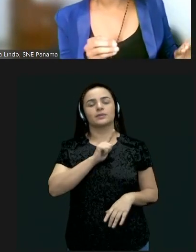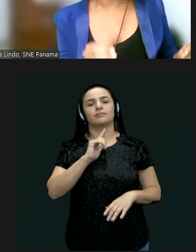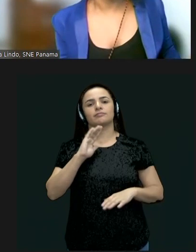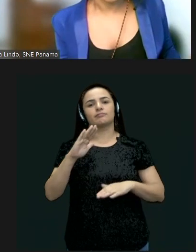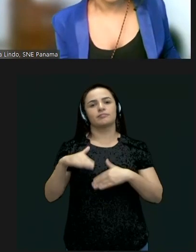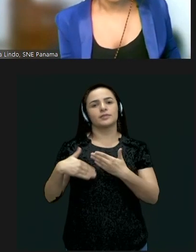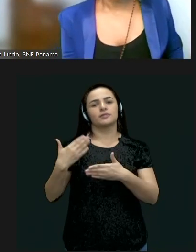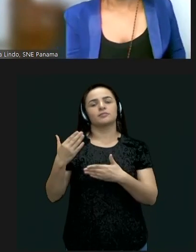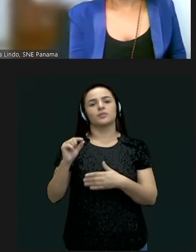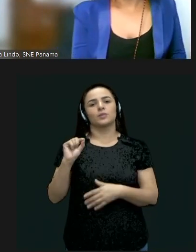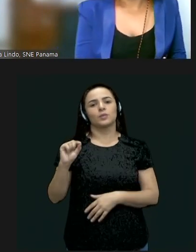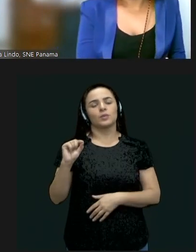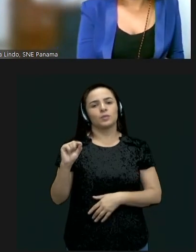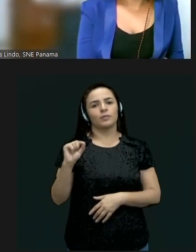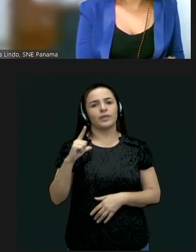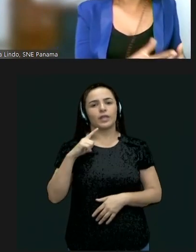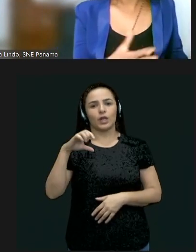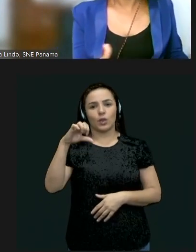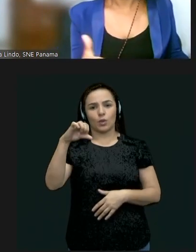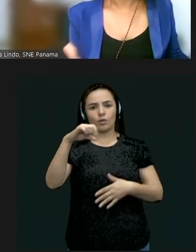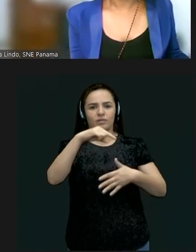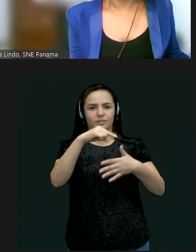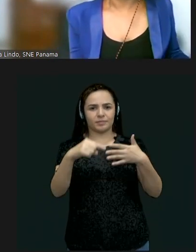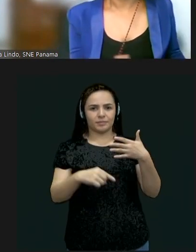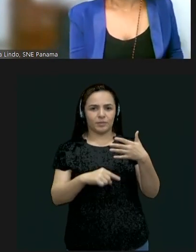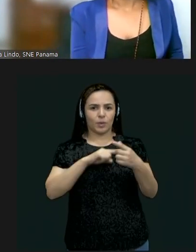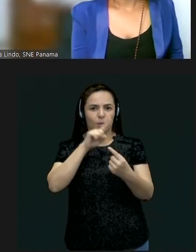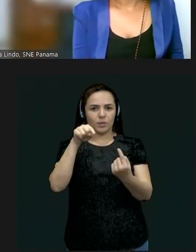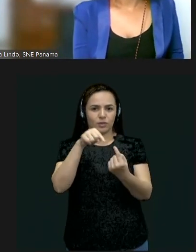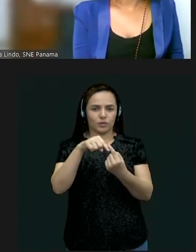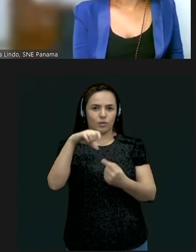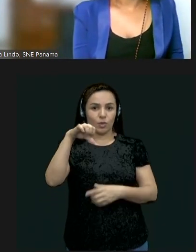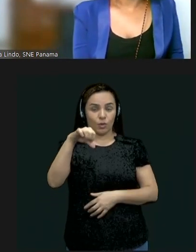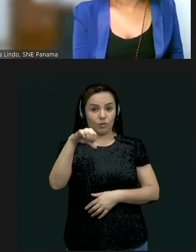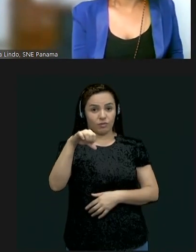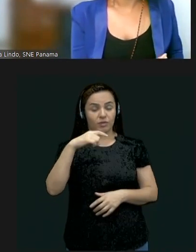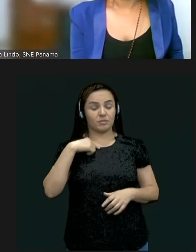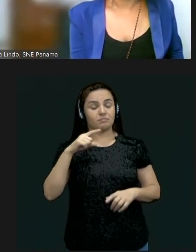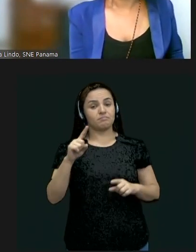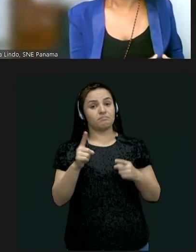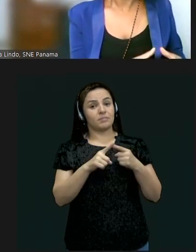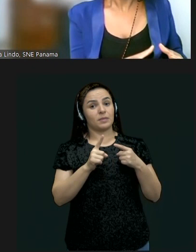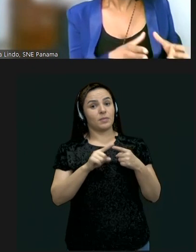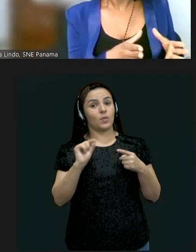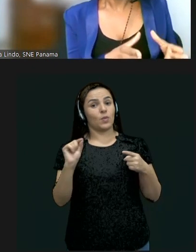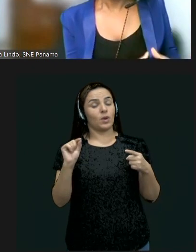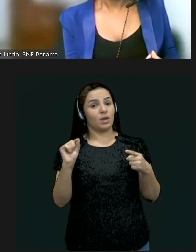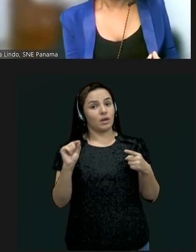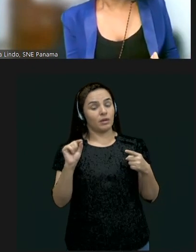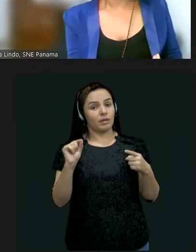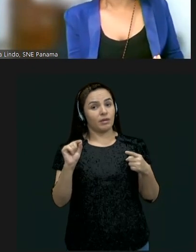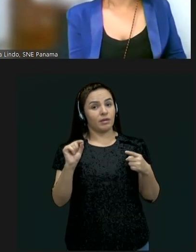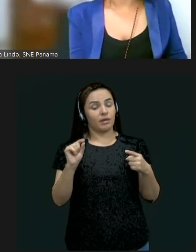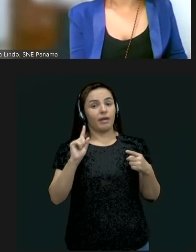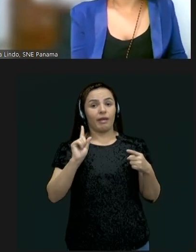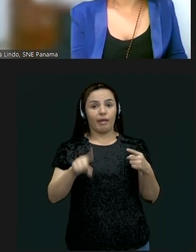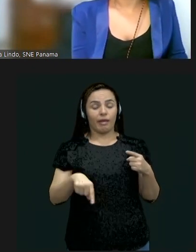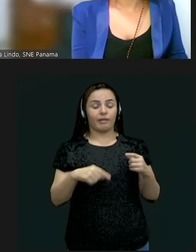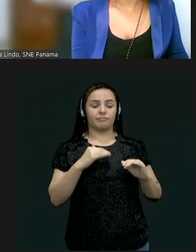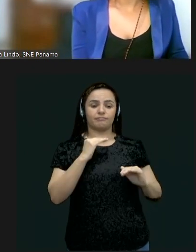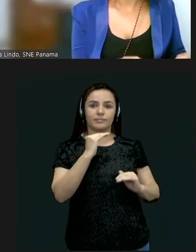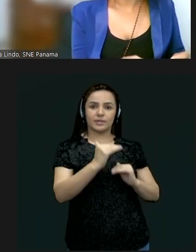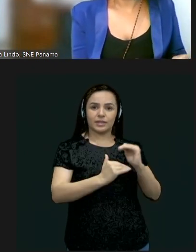this roadmap with 9 objectives. And the first of them is to